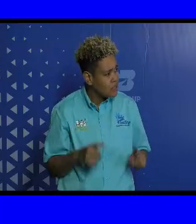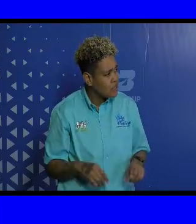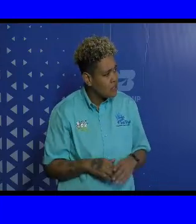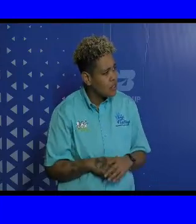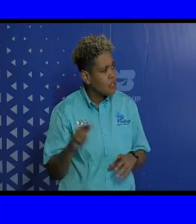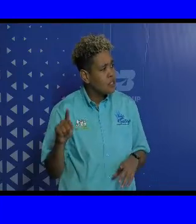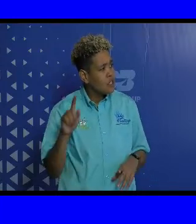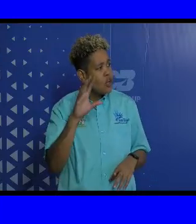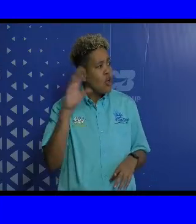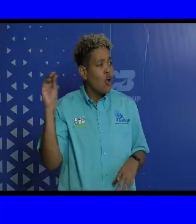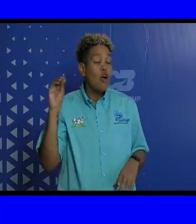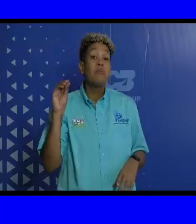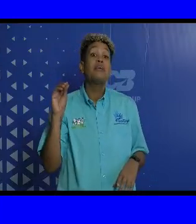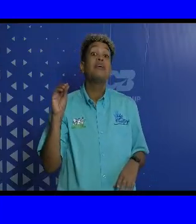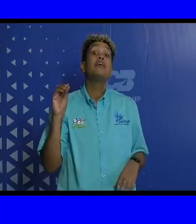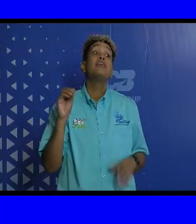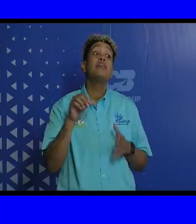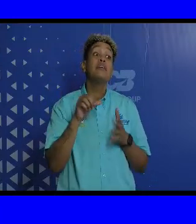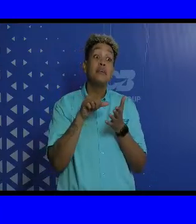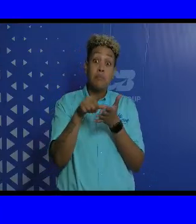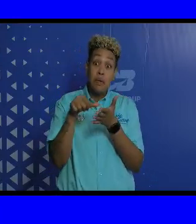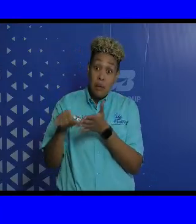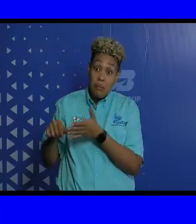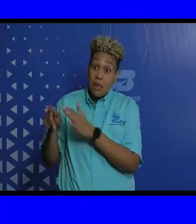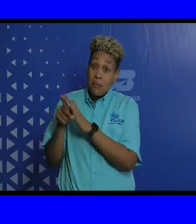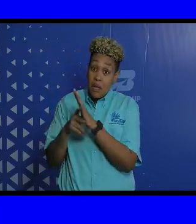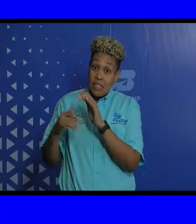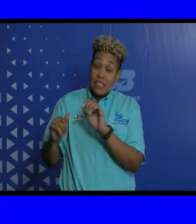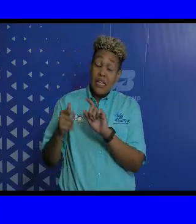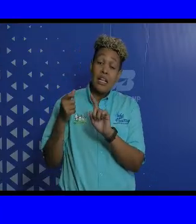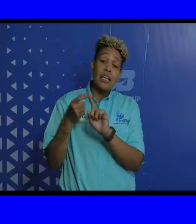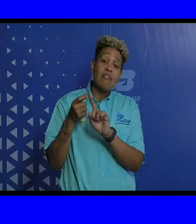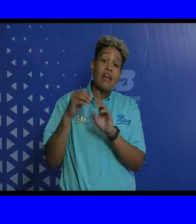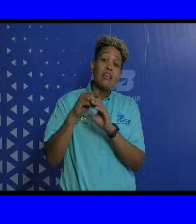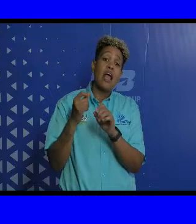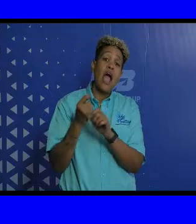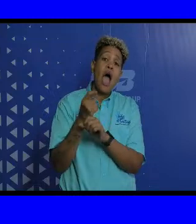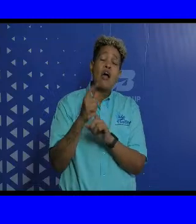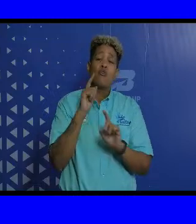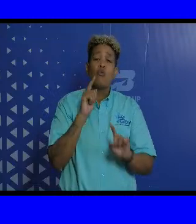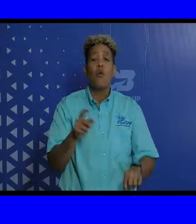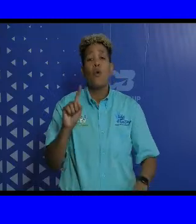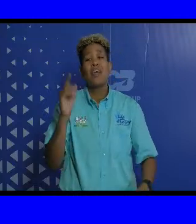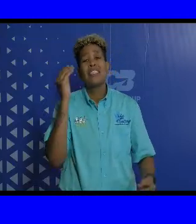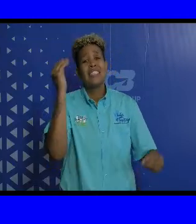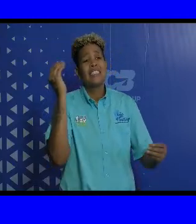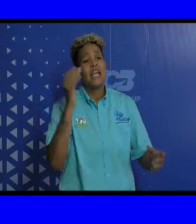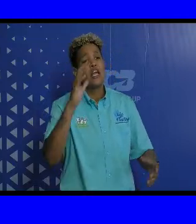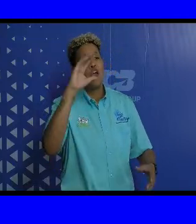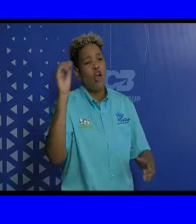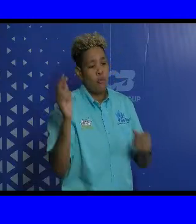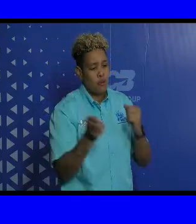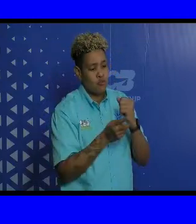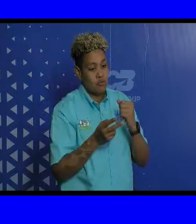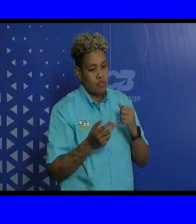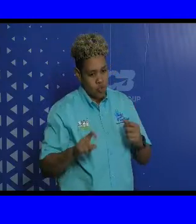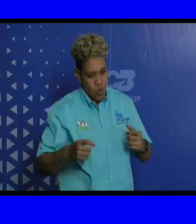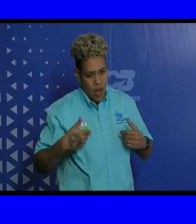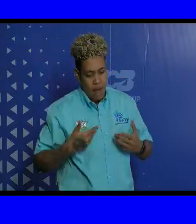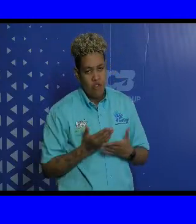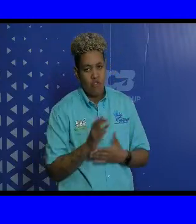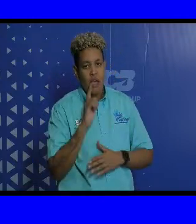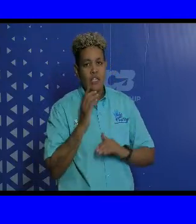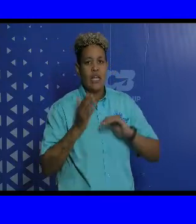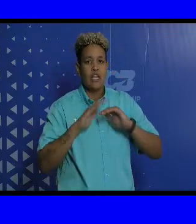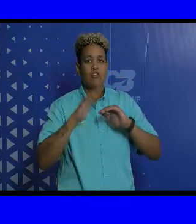Is the company's dividend policy still in effect as stated in its annual report, where it states the company reserves the right to